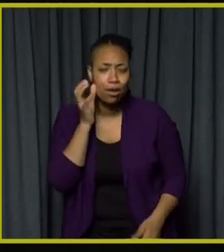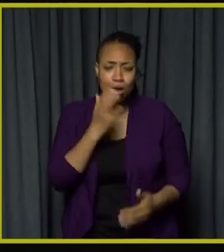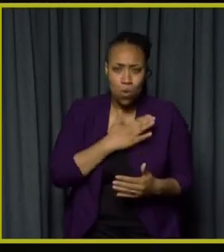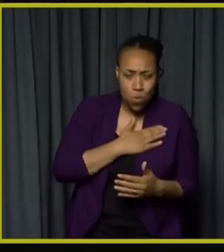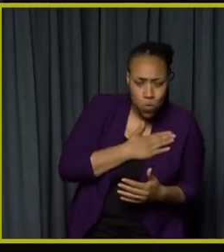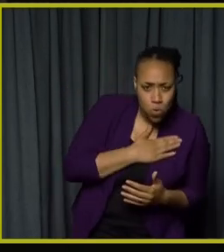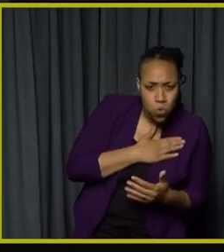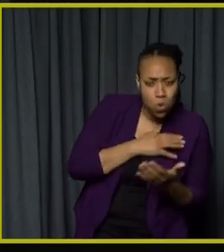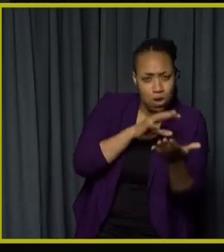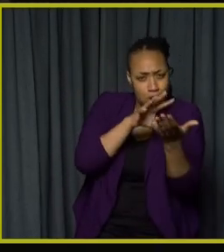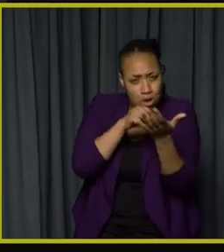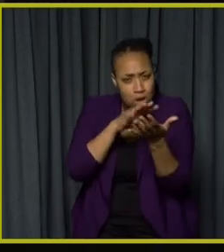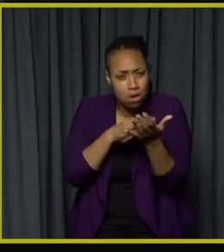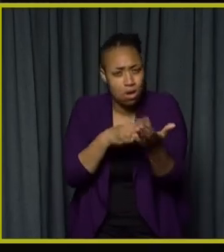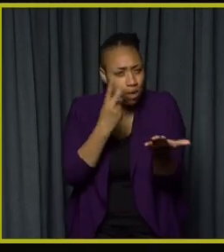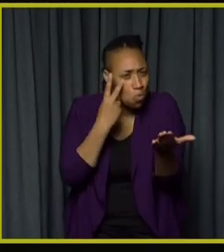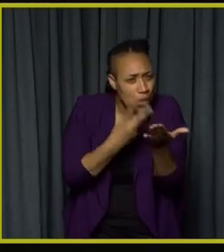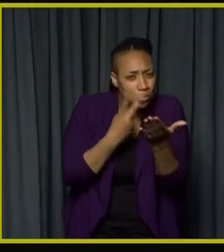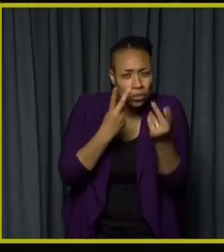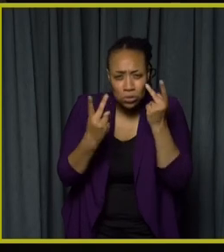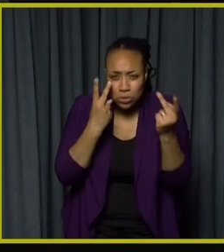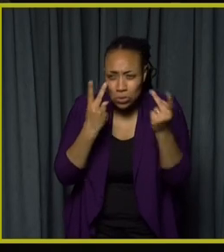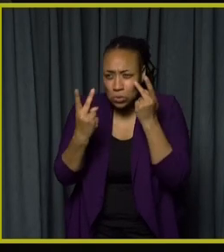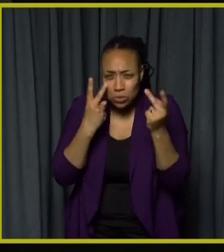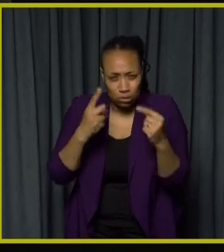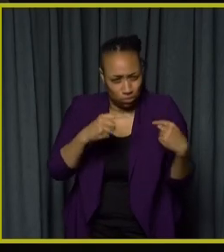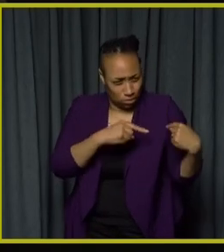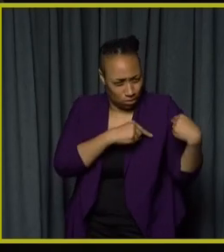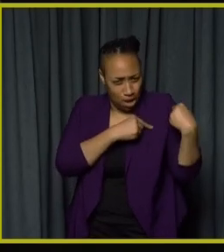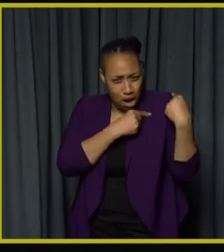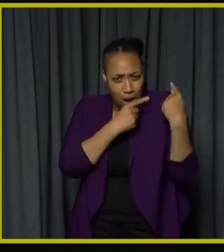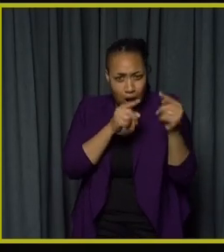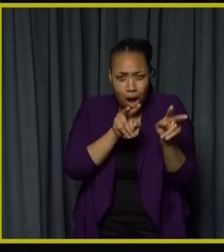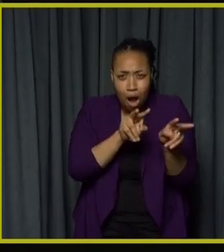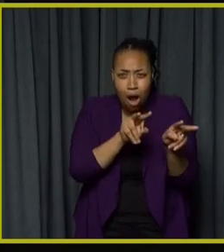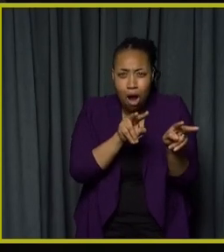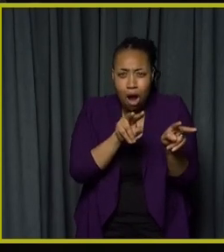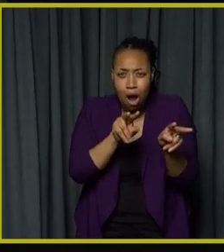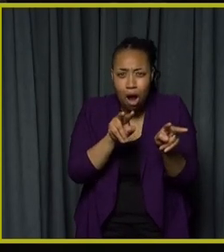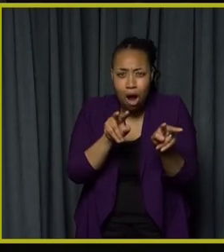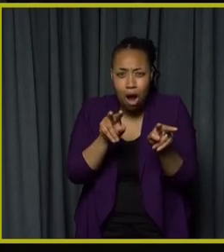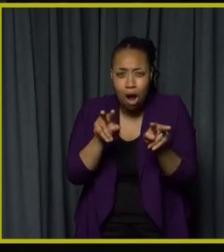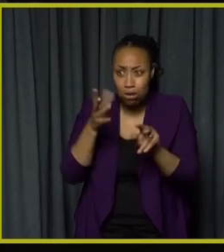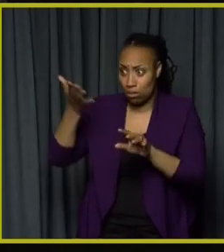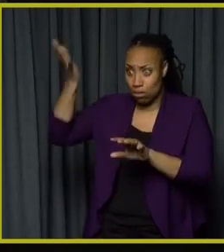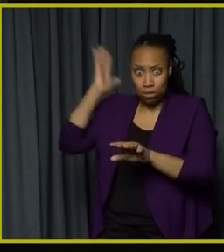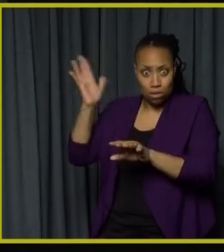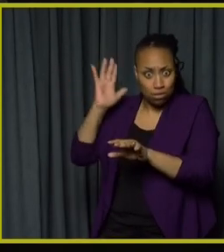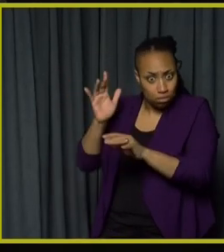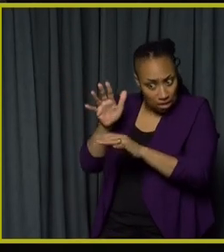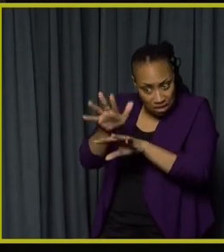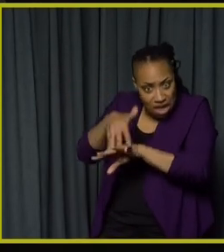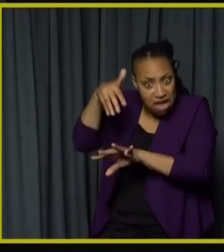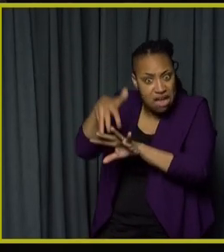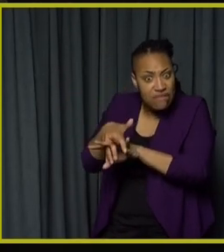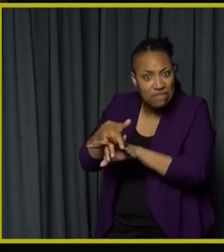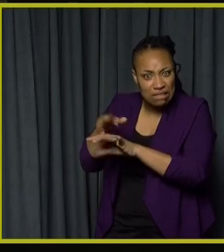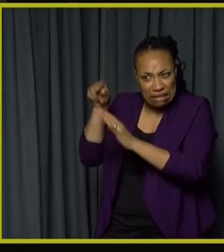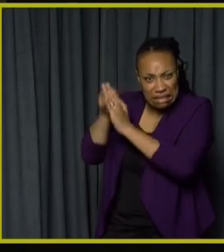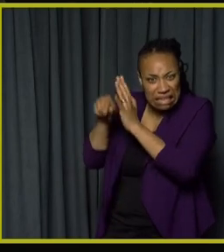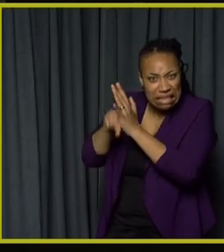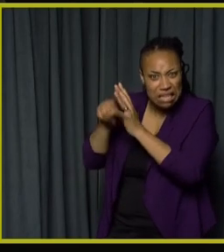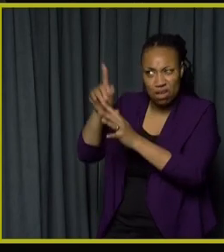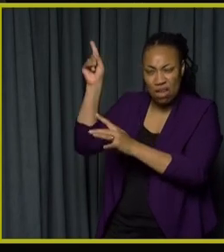abuses. What began as genocidal violence against Native and Indigenous people and chattel slavery imposed upon